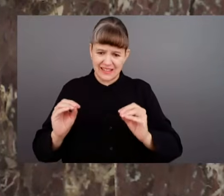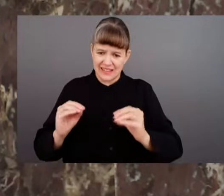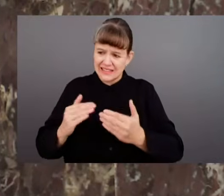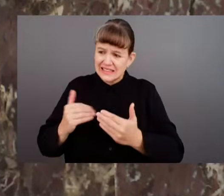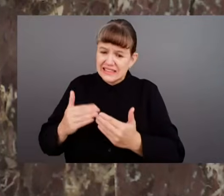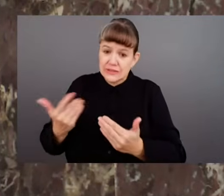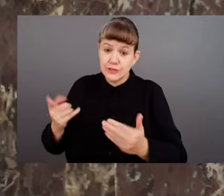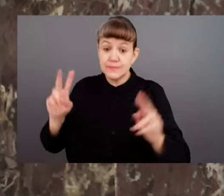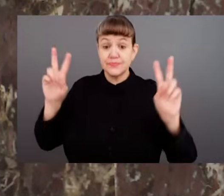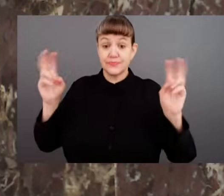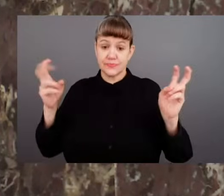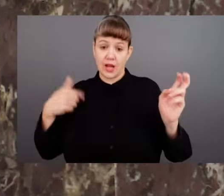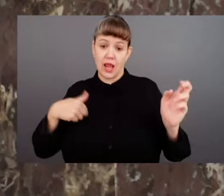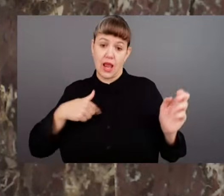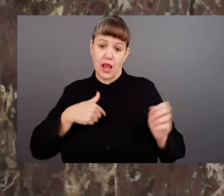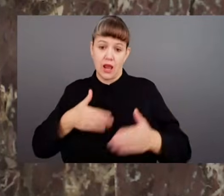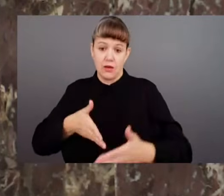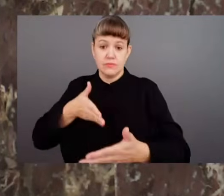Antifa"?